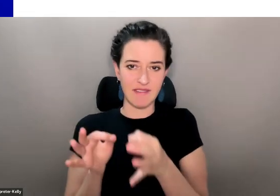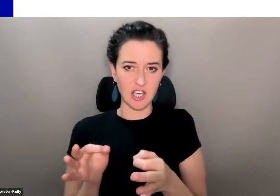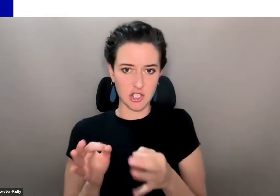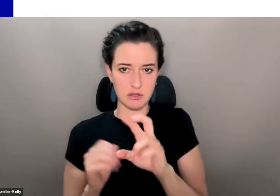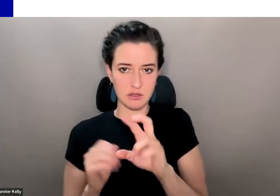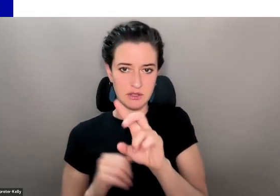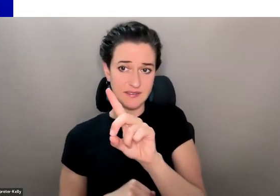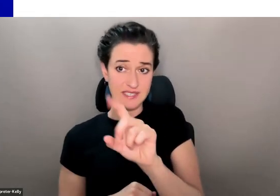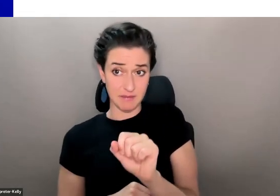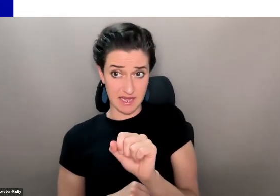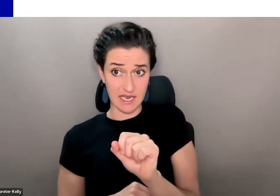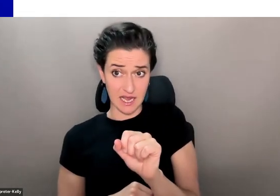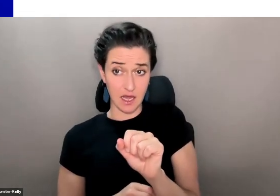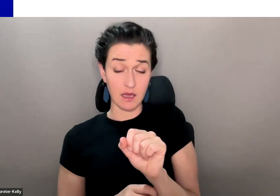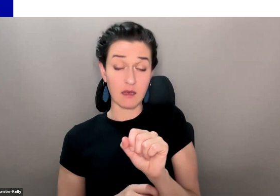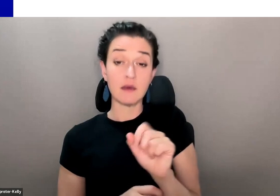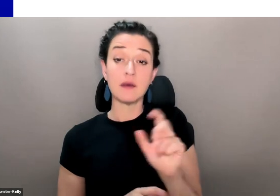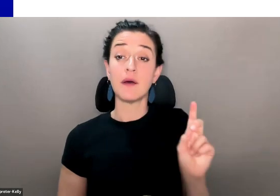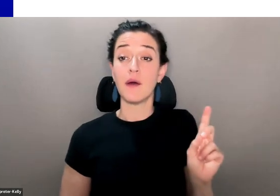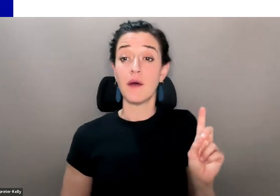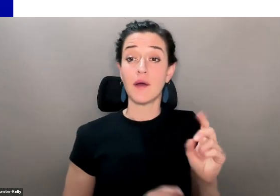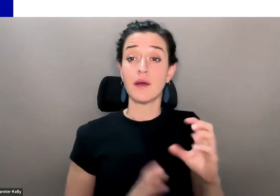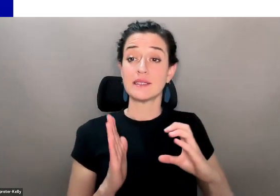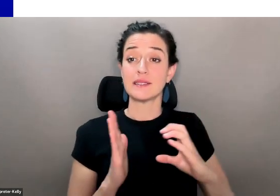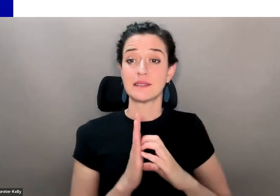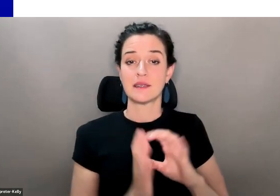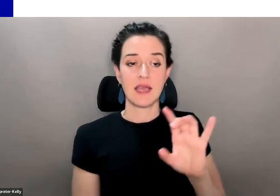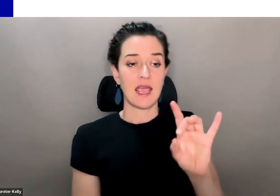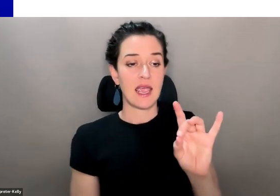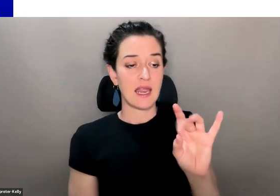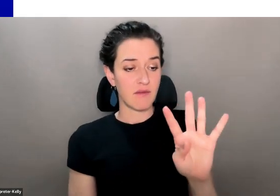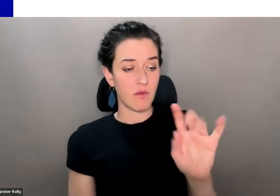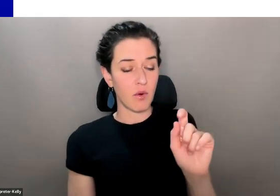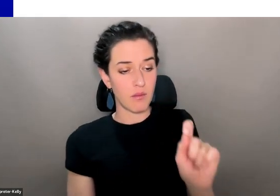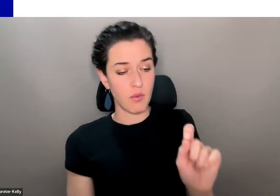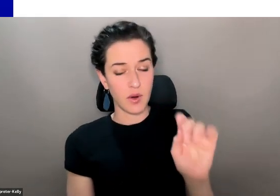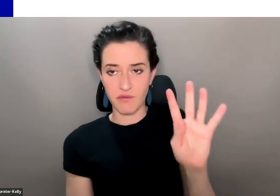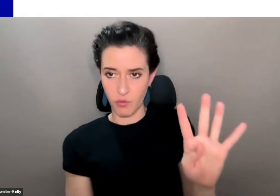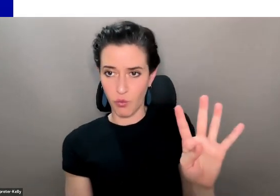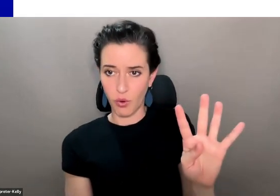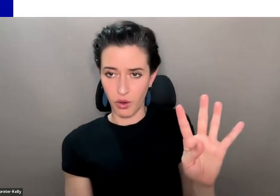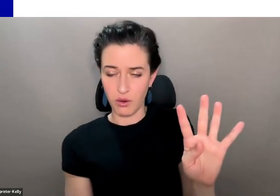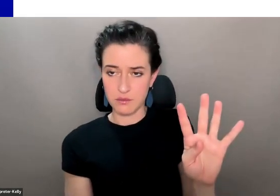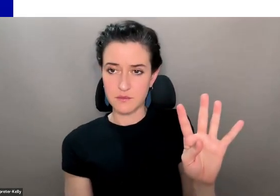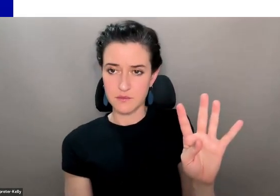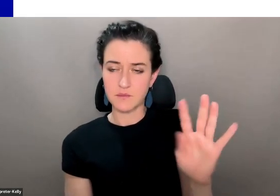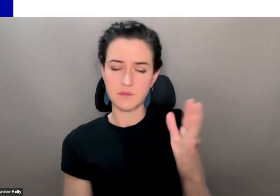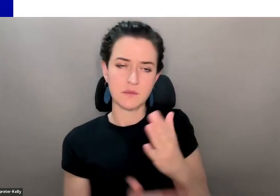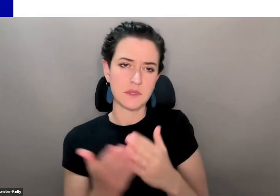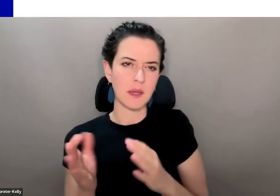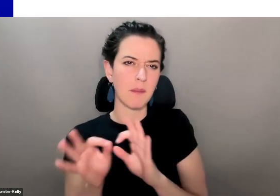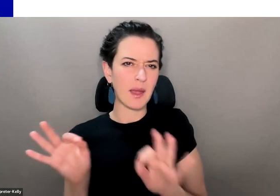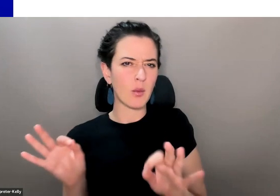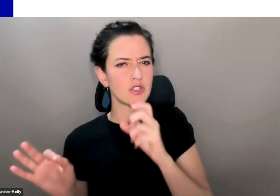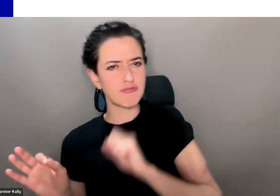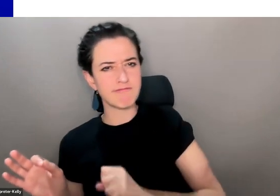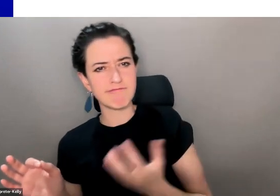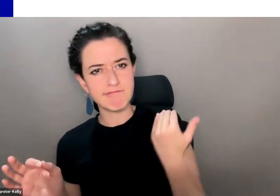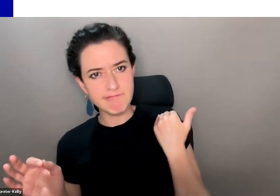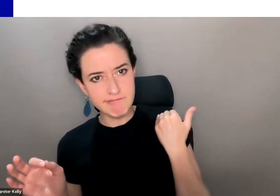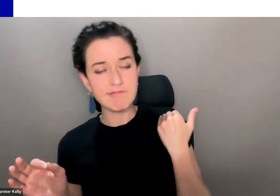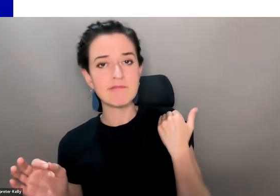is found in section 84.4. We updated some language that was outdated or could be